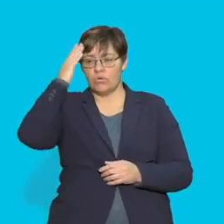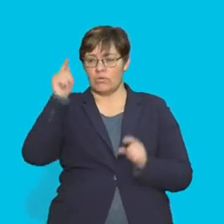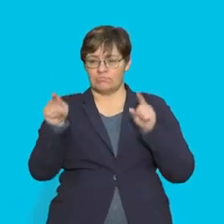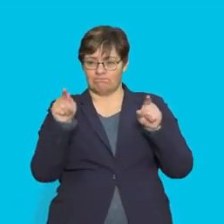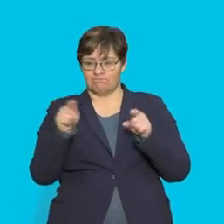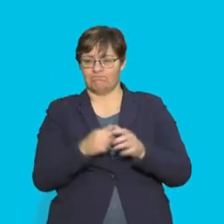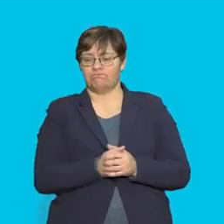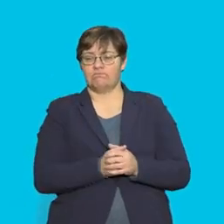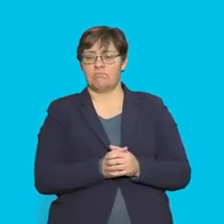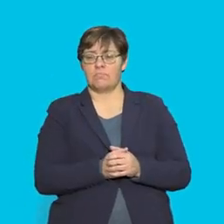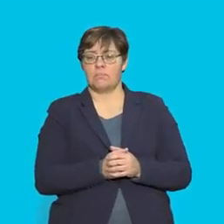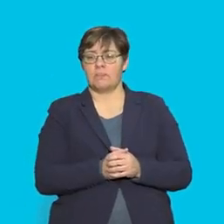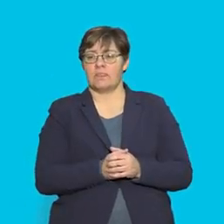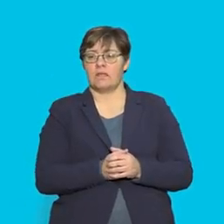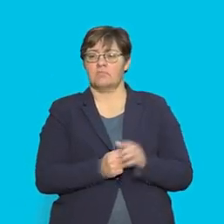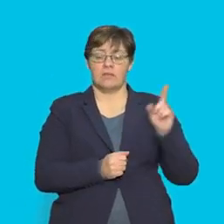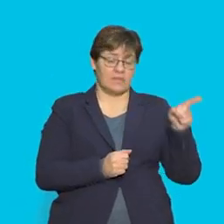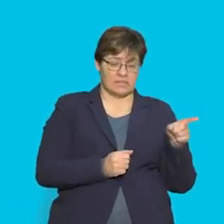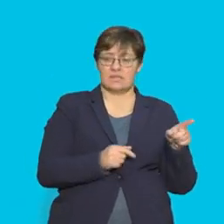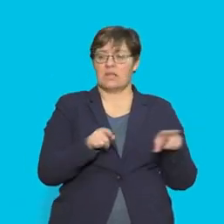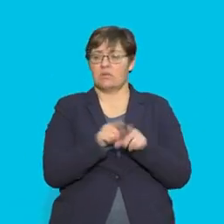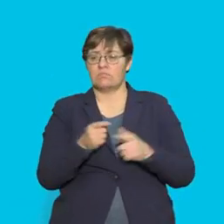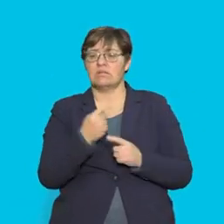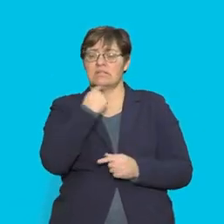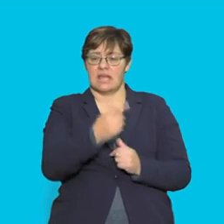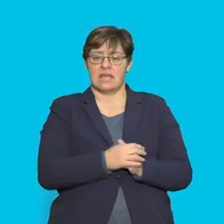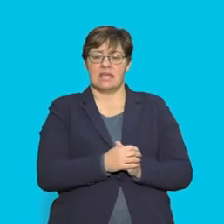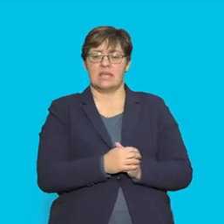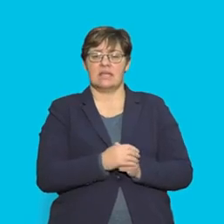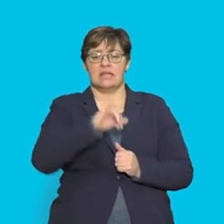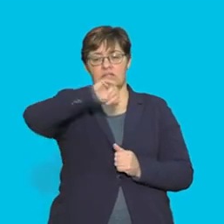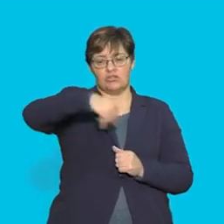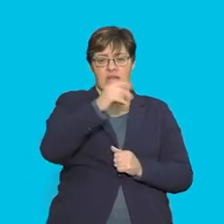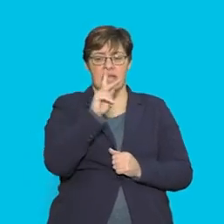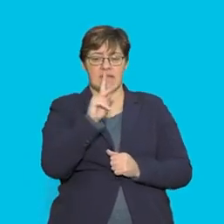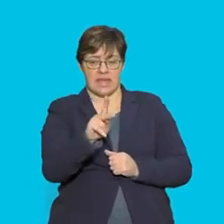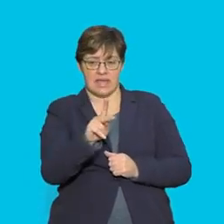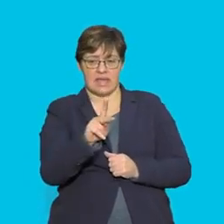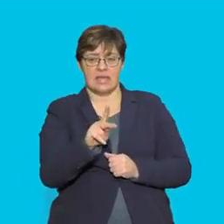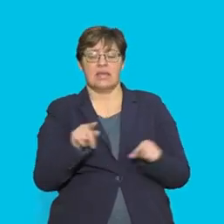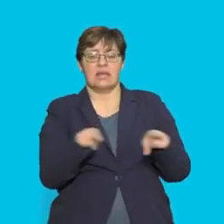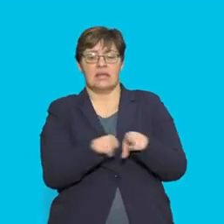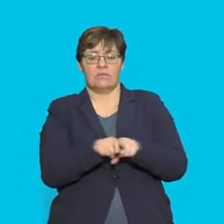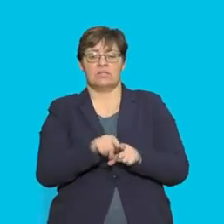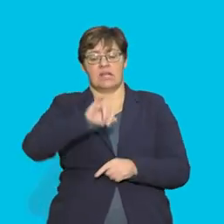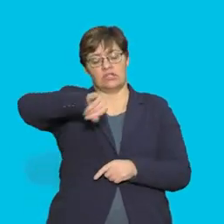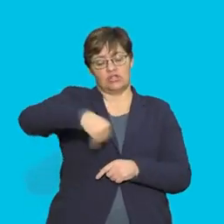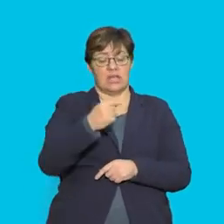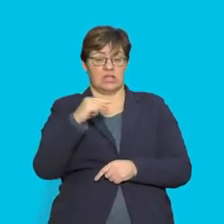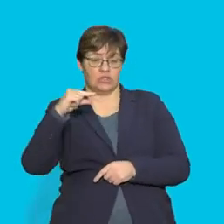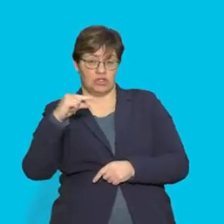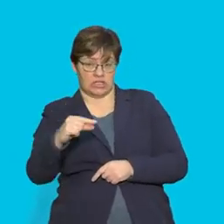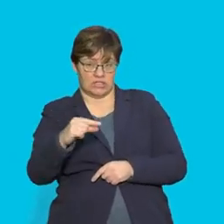to that. So as a result, I will then say jk is equals to jg